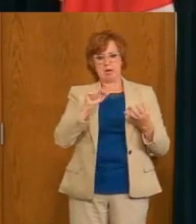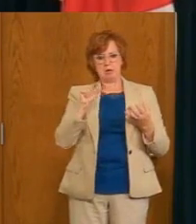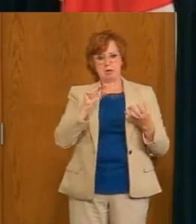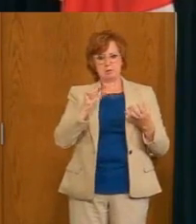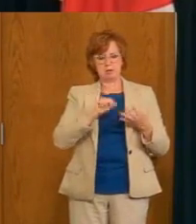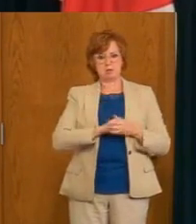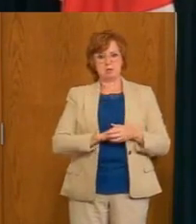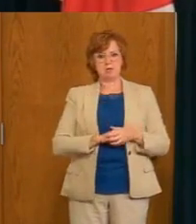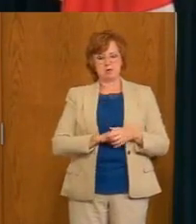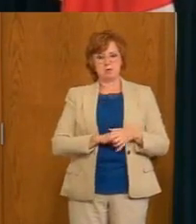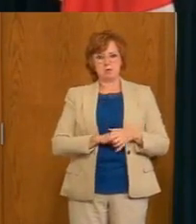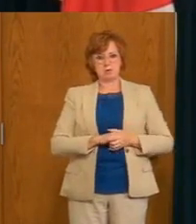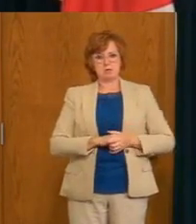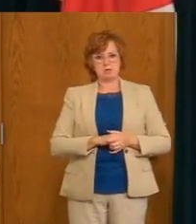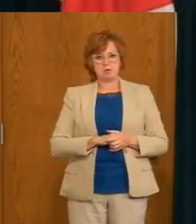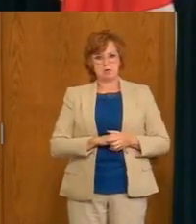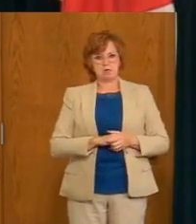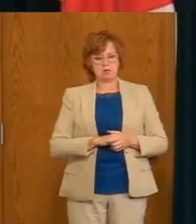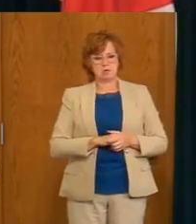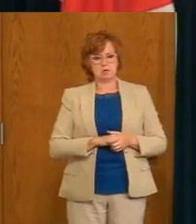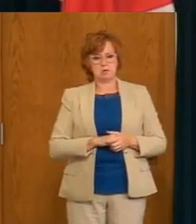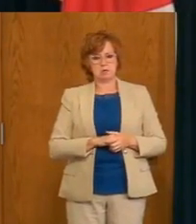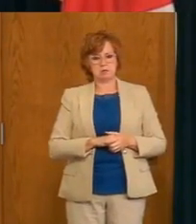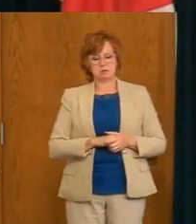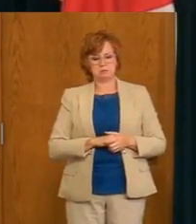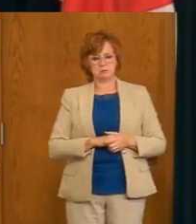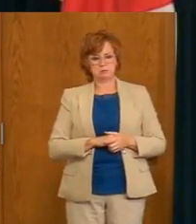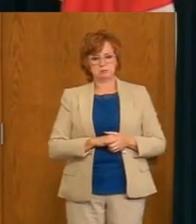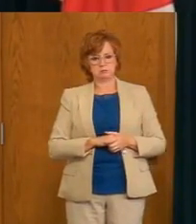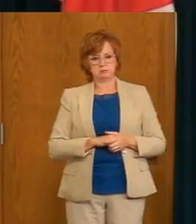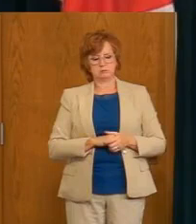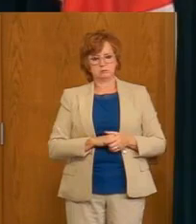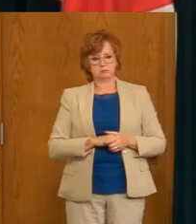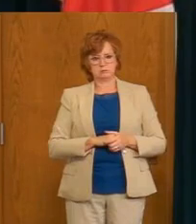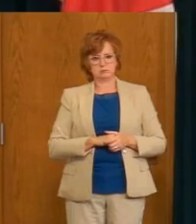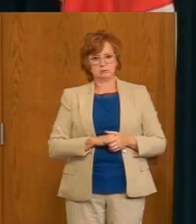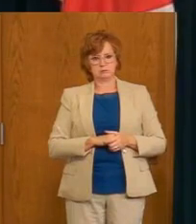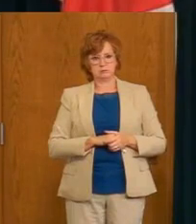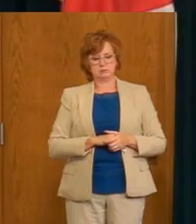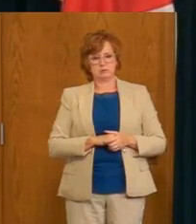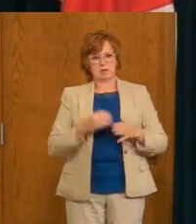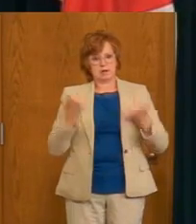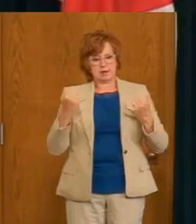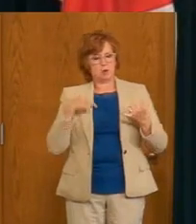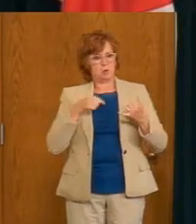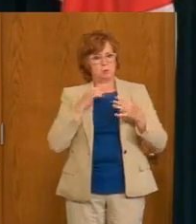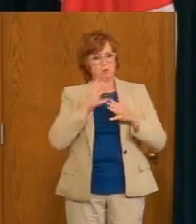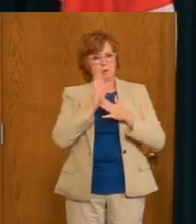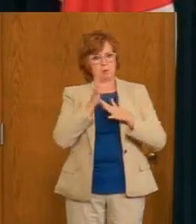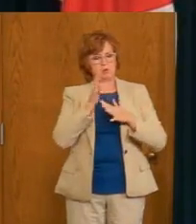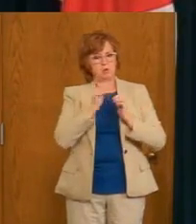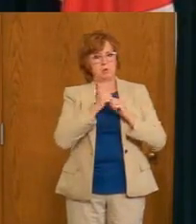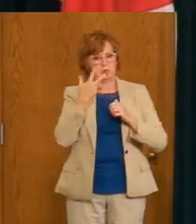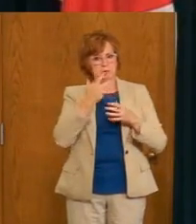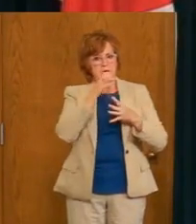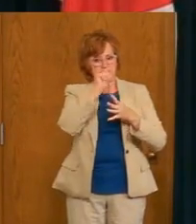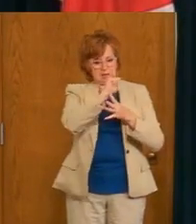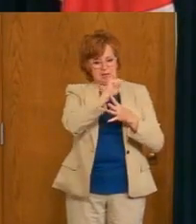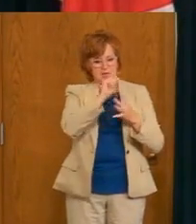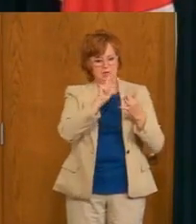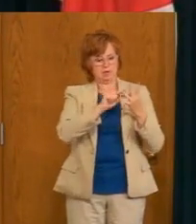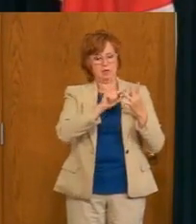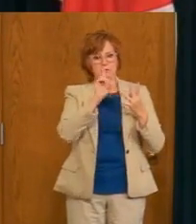side in the south, but also in Saskatoon, in some of the far north areas. And in